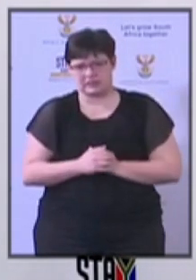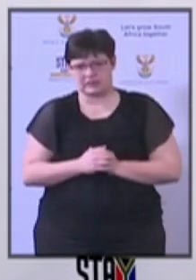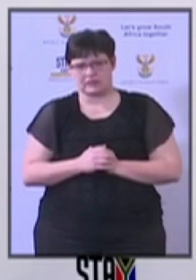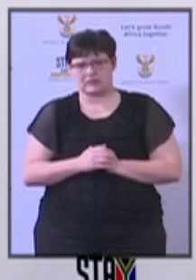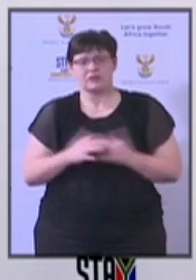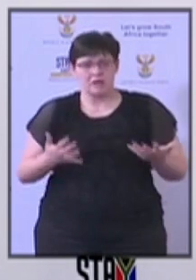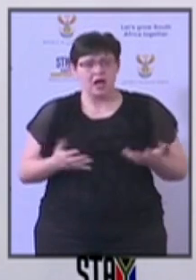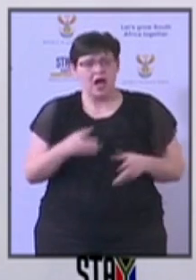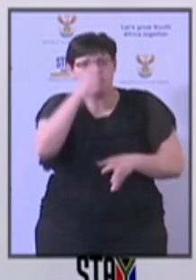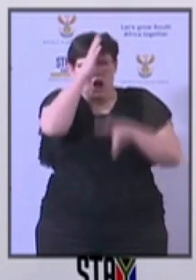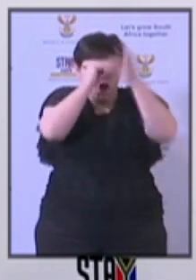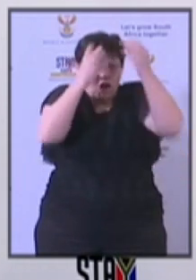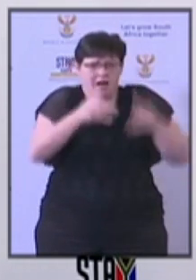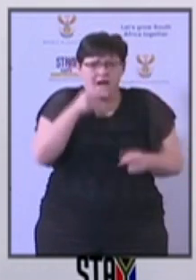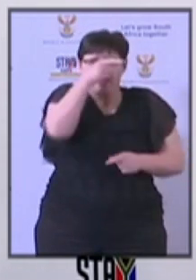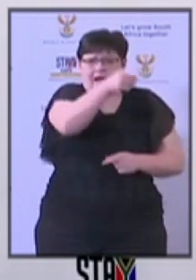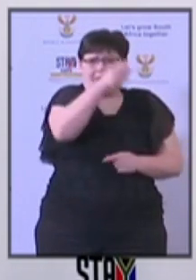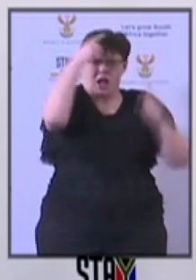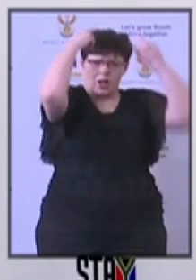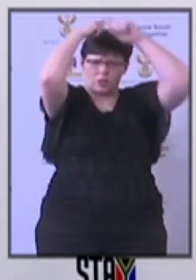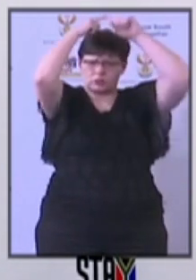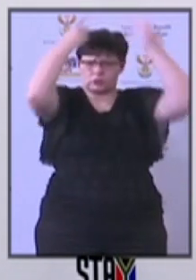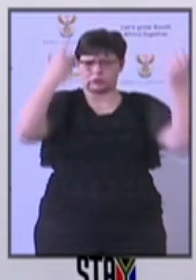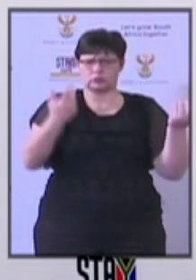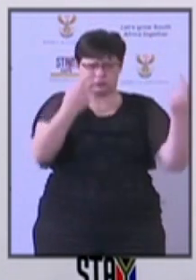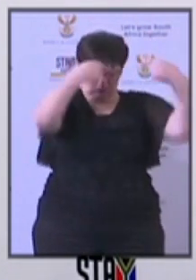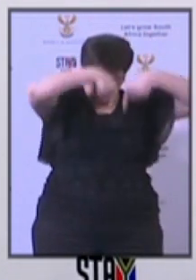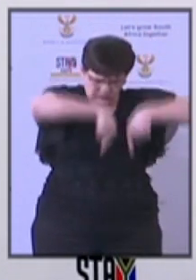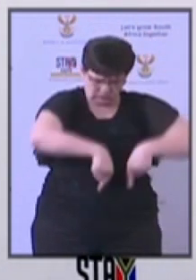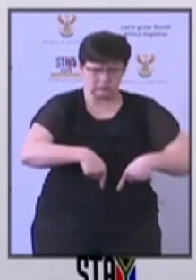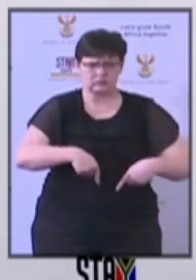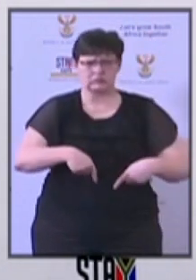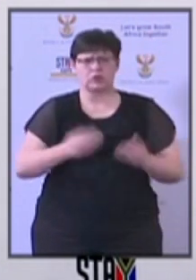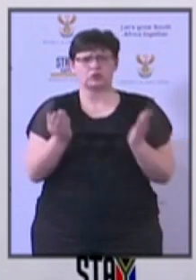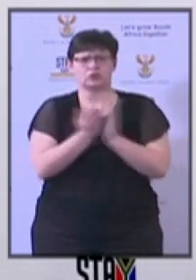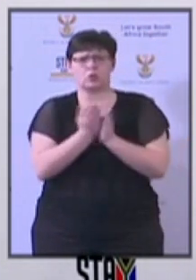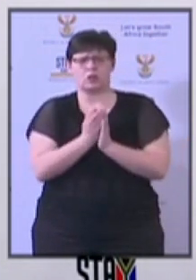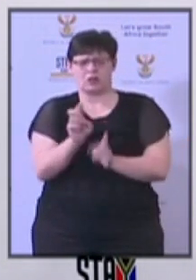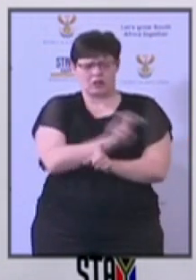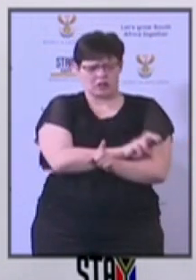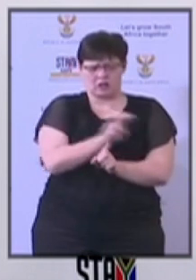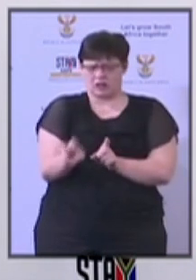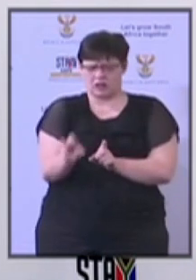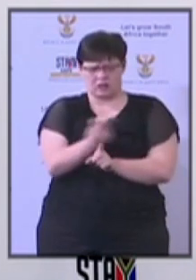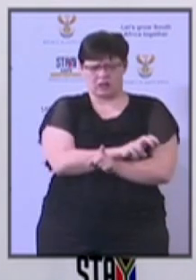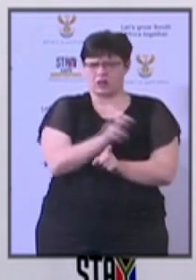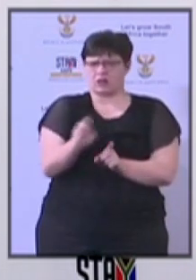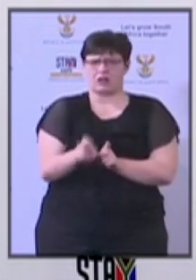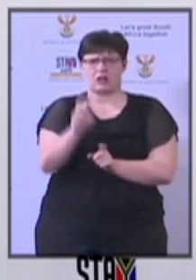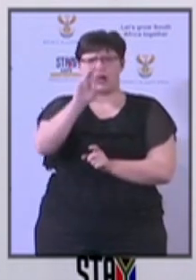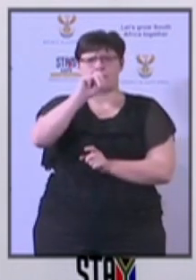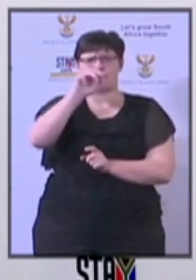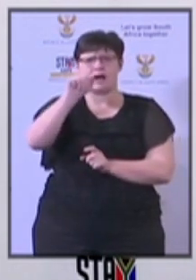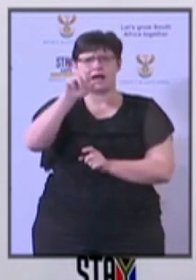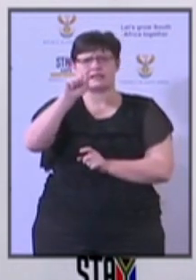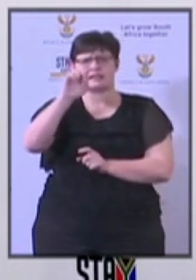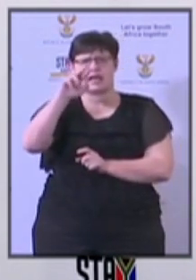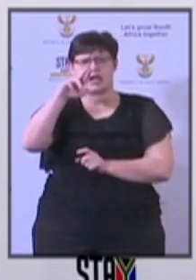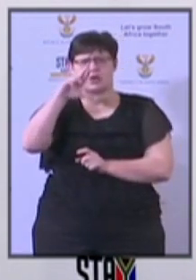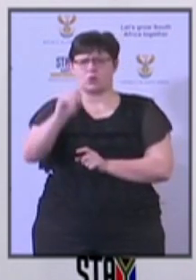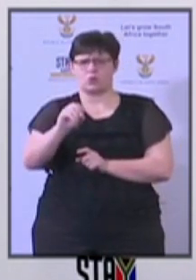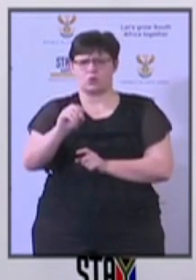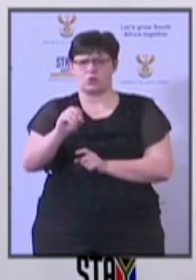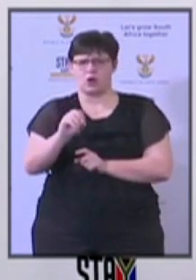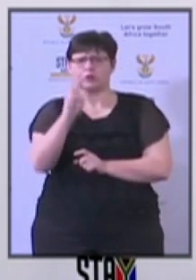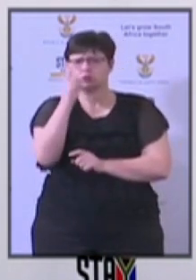learners who learn in South Africa every day, who cross the border, especially the Maseru border post, 2 times a